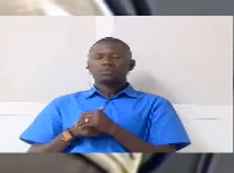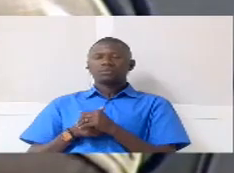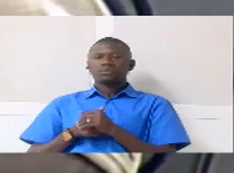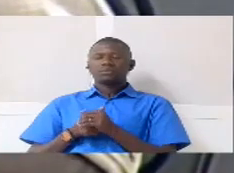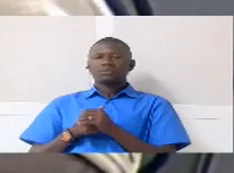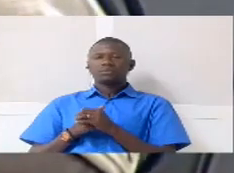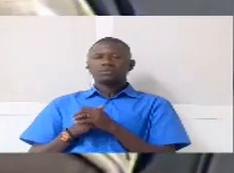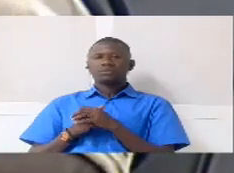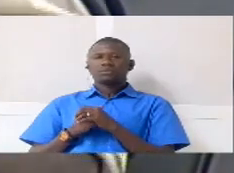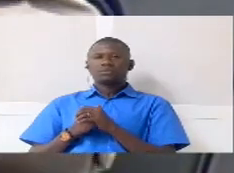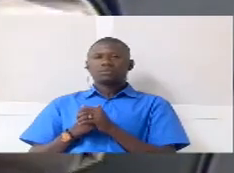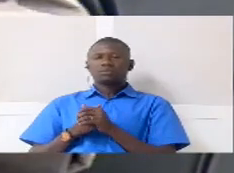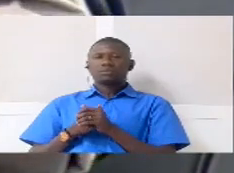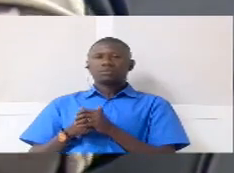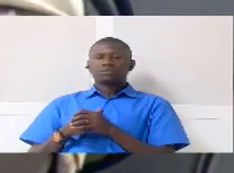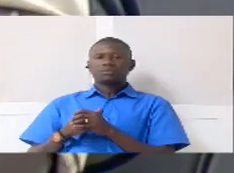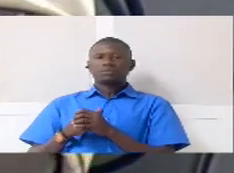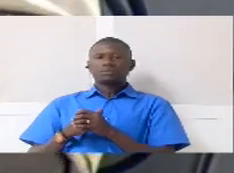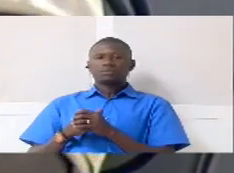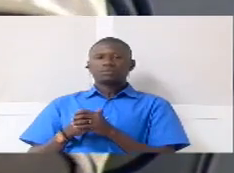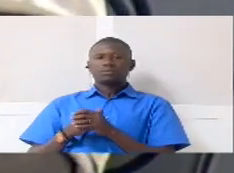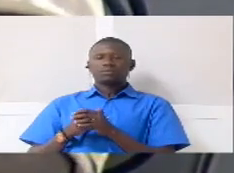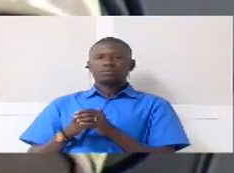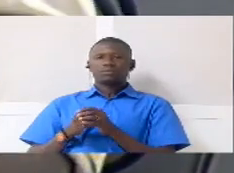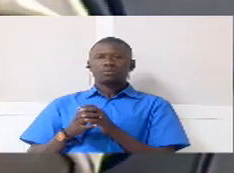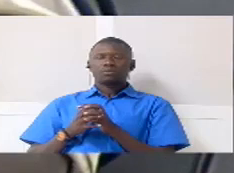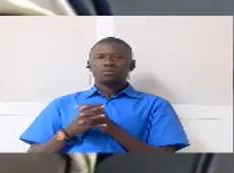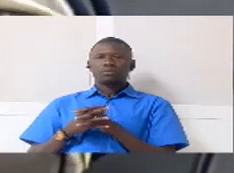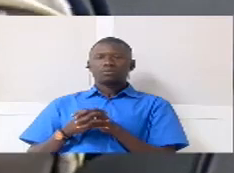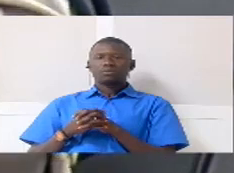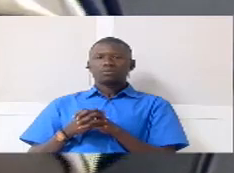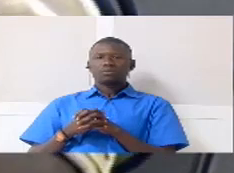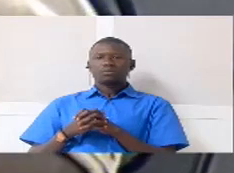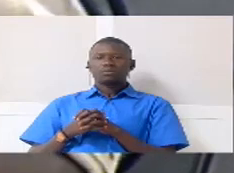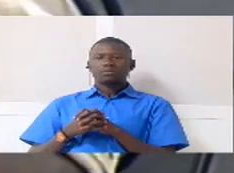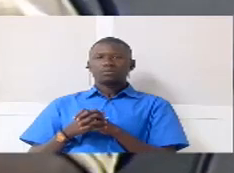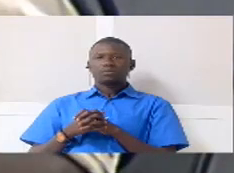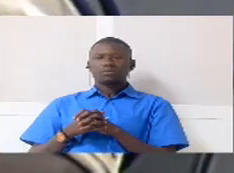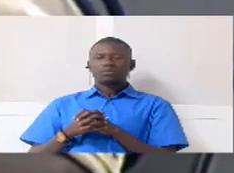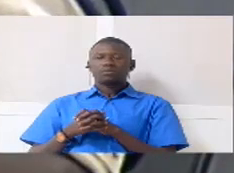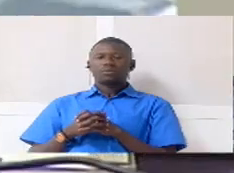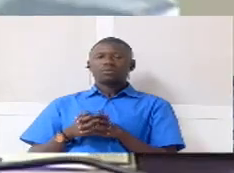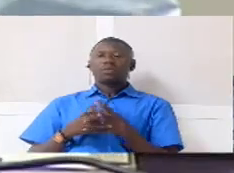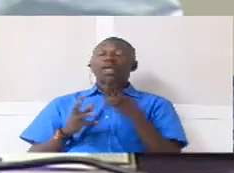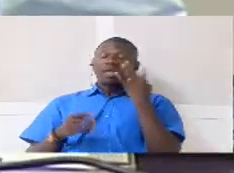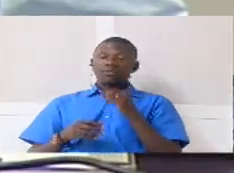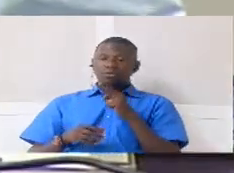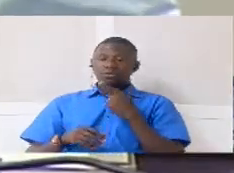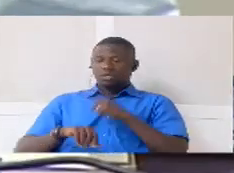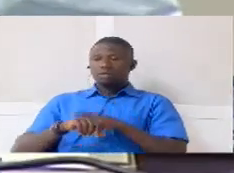CJ office CJ's la office sape minna ke kala mutandi ka tandila ko nyim prisoner bi genna fo ni wati nangam. If your time for to